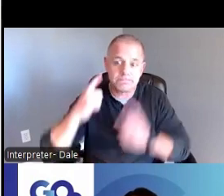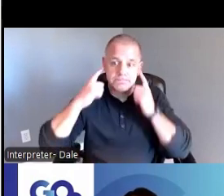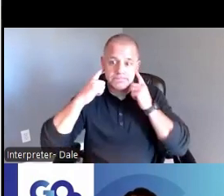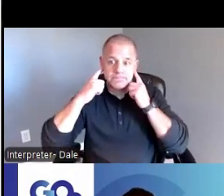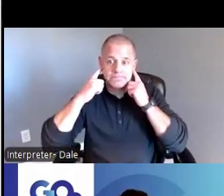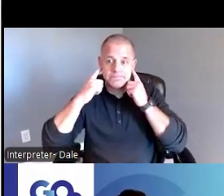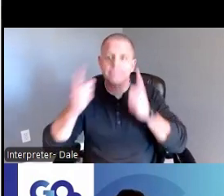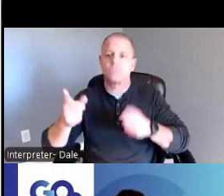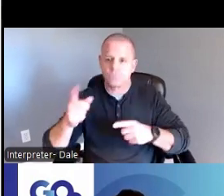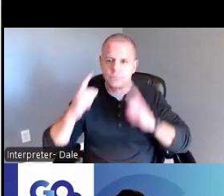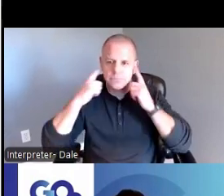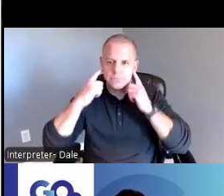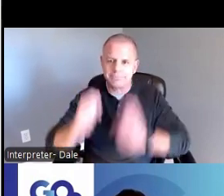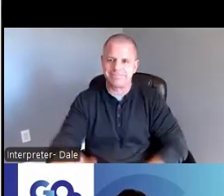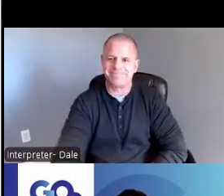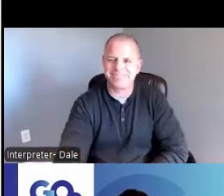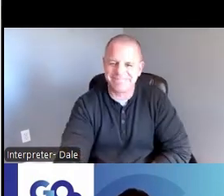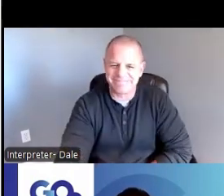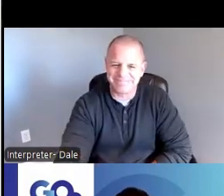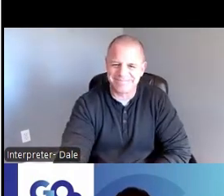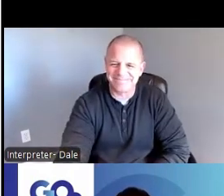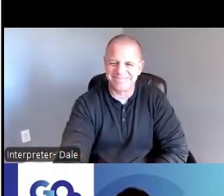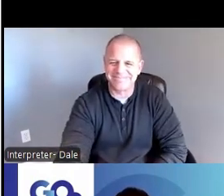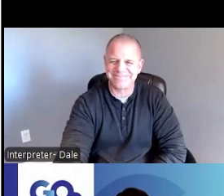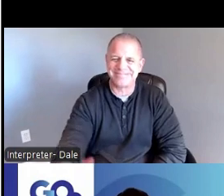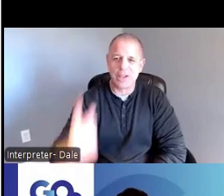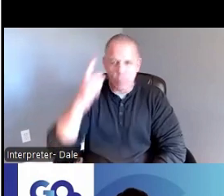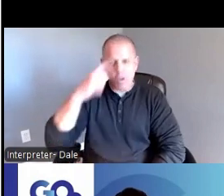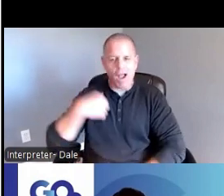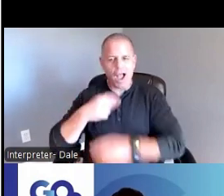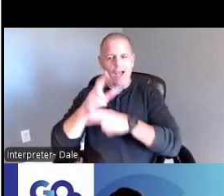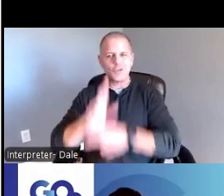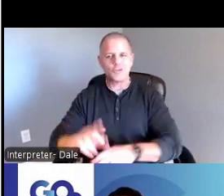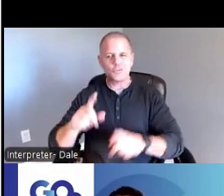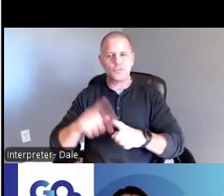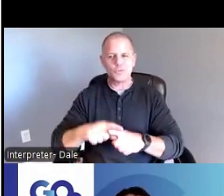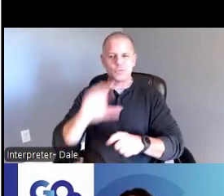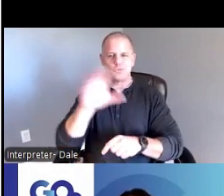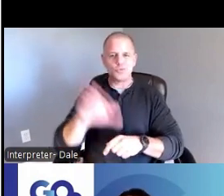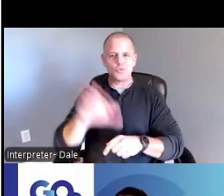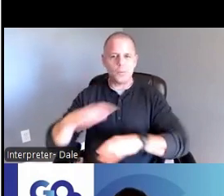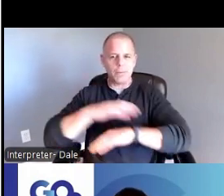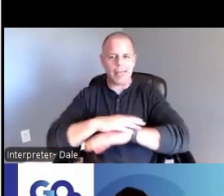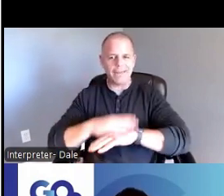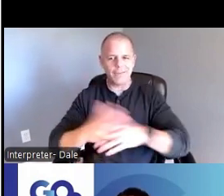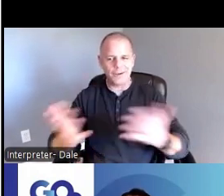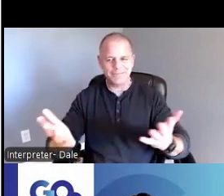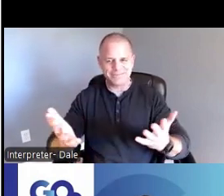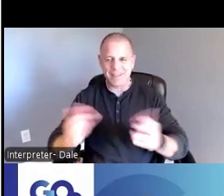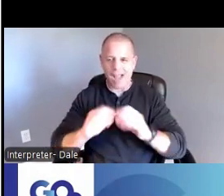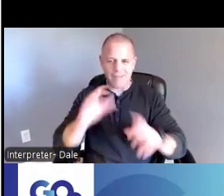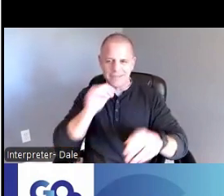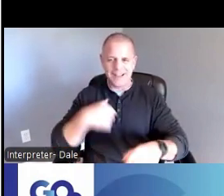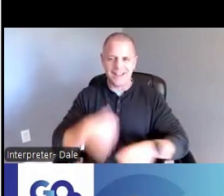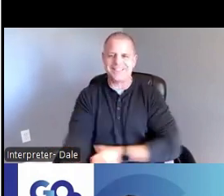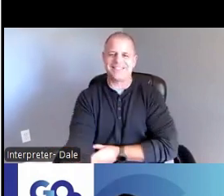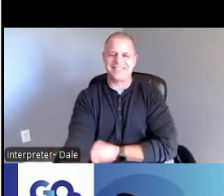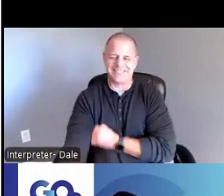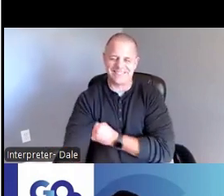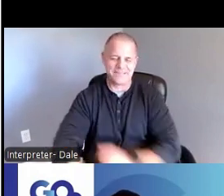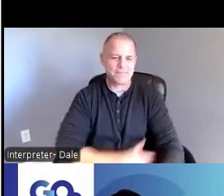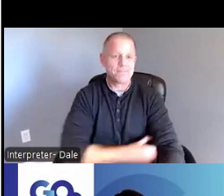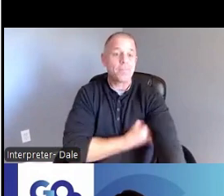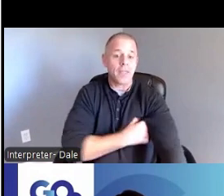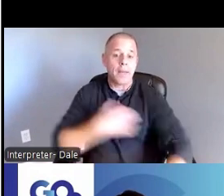Angela, you're muted. There you go. Thank you. You'd think I'd get used to the Zoom platform, but clearly not. So again, my